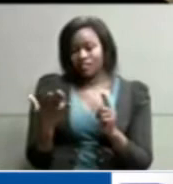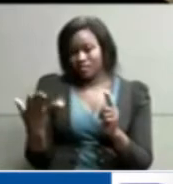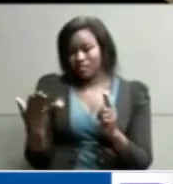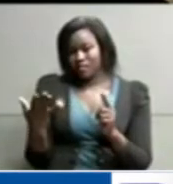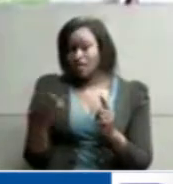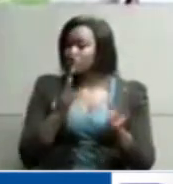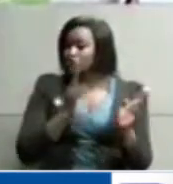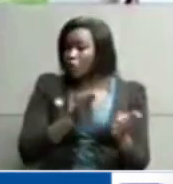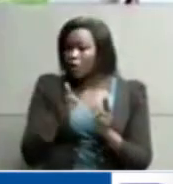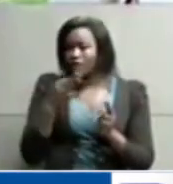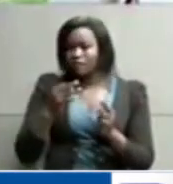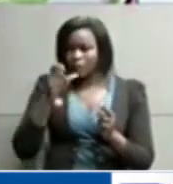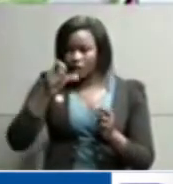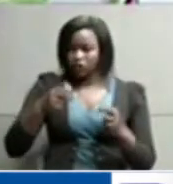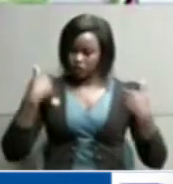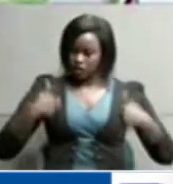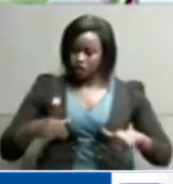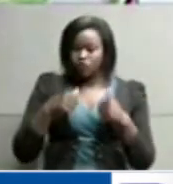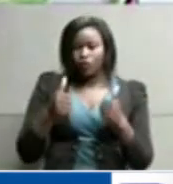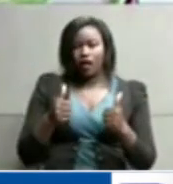The normal temperature is